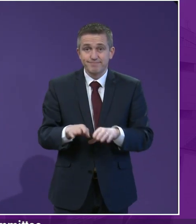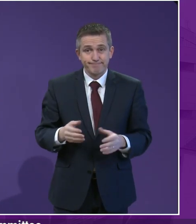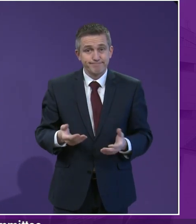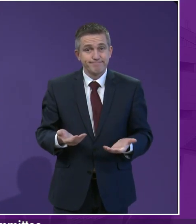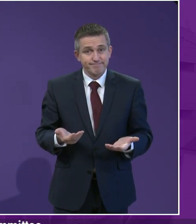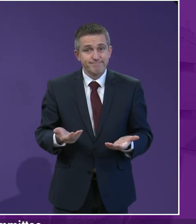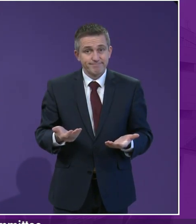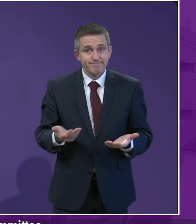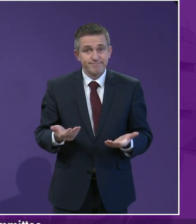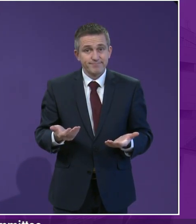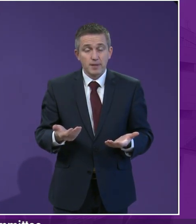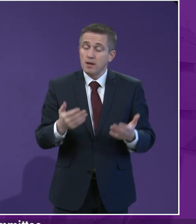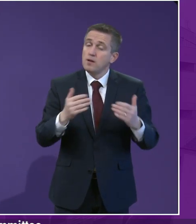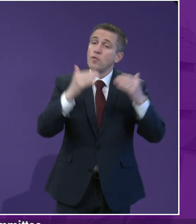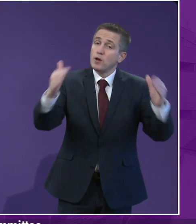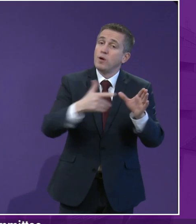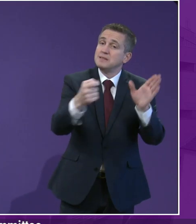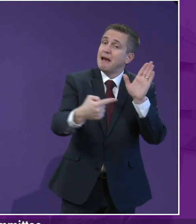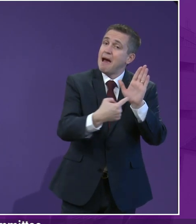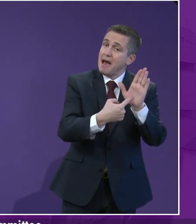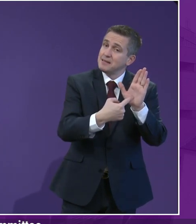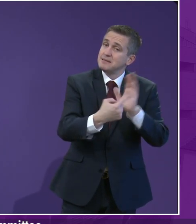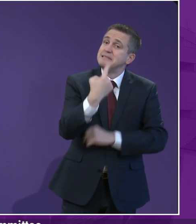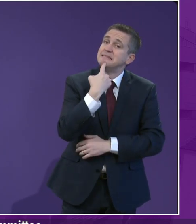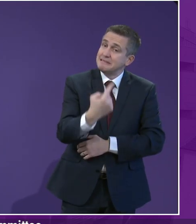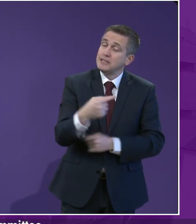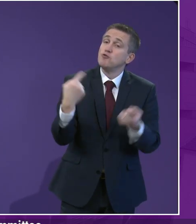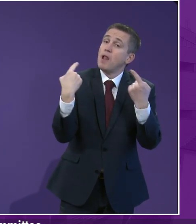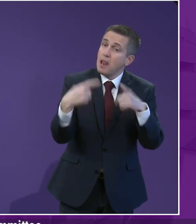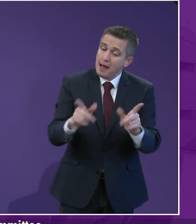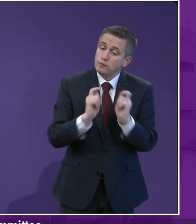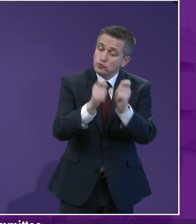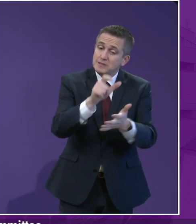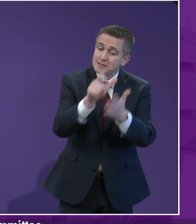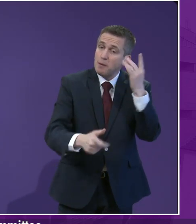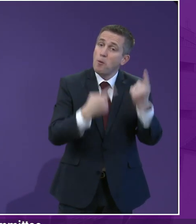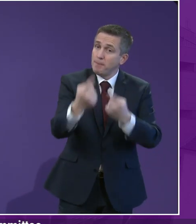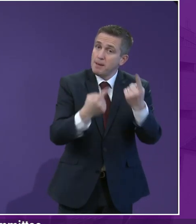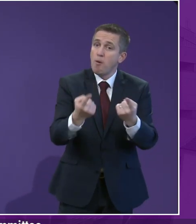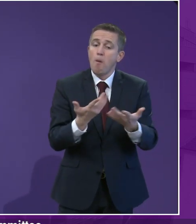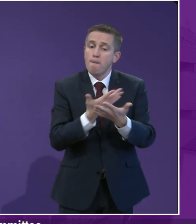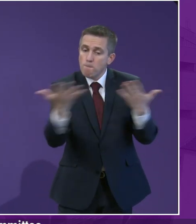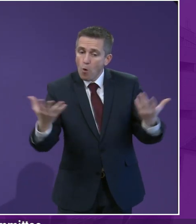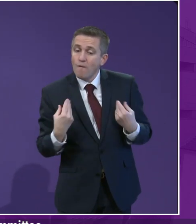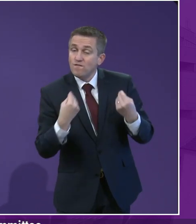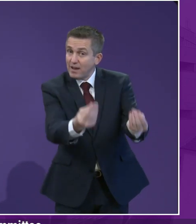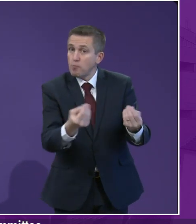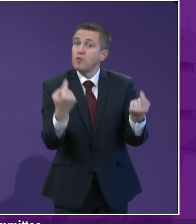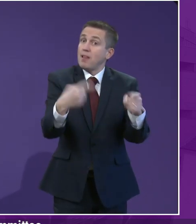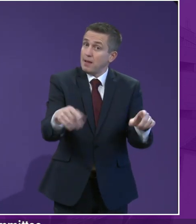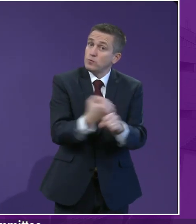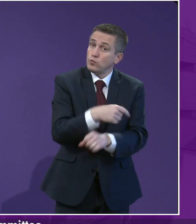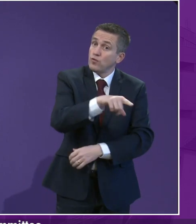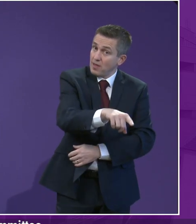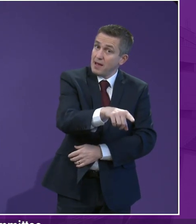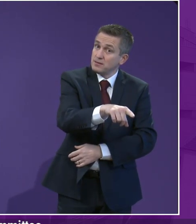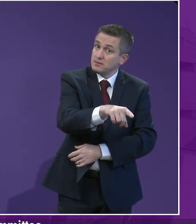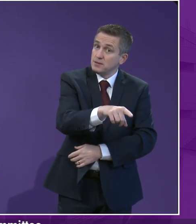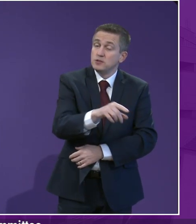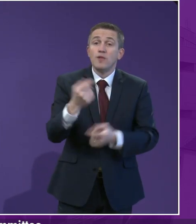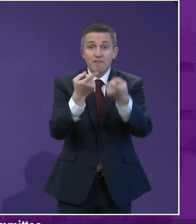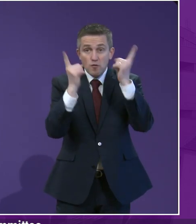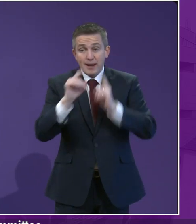made to get to that point, but they refused to accept anything and said that disabled students' applications would be treated the same as anybody else's